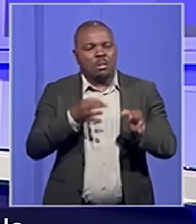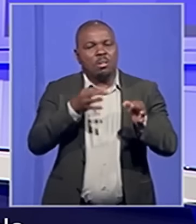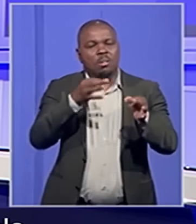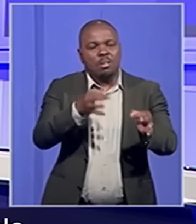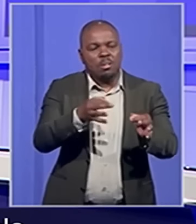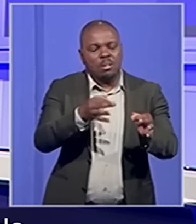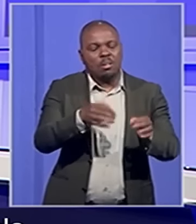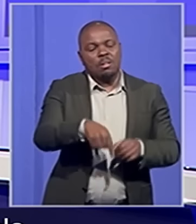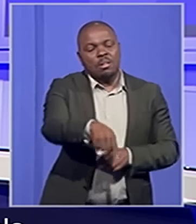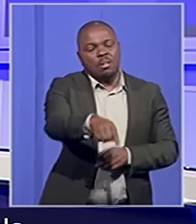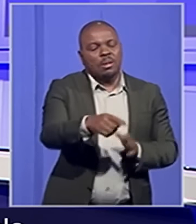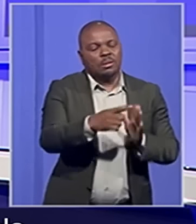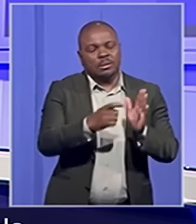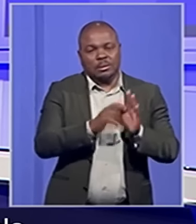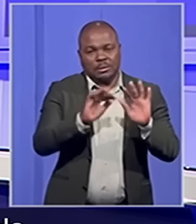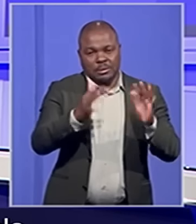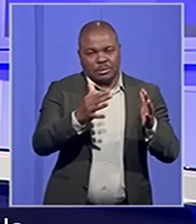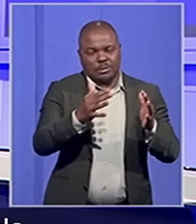Manthole.